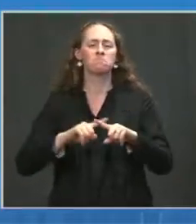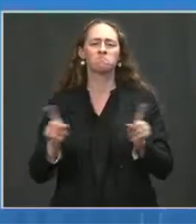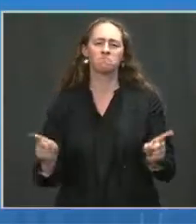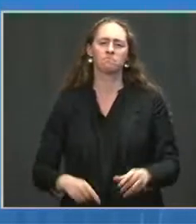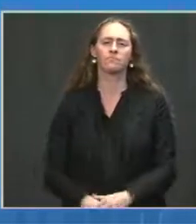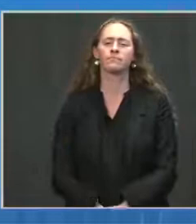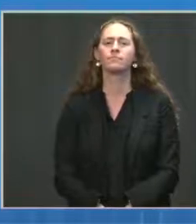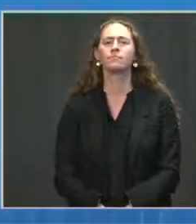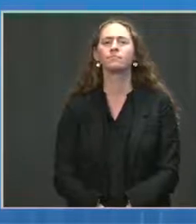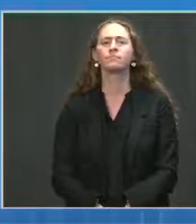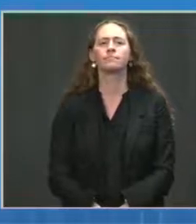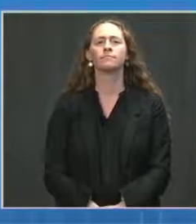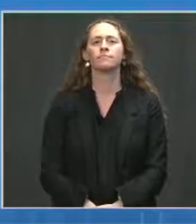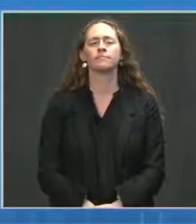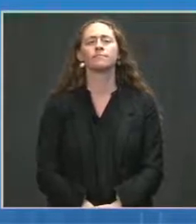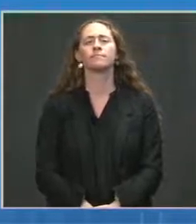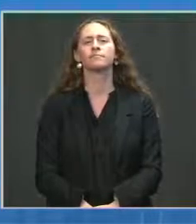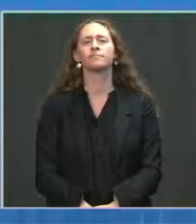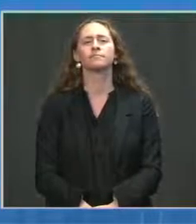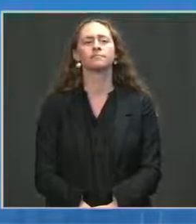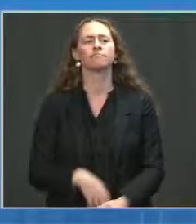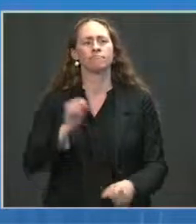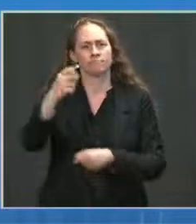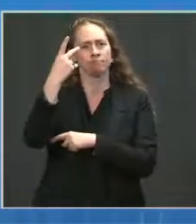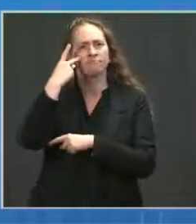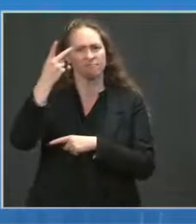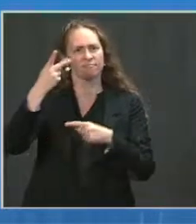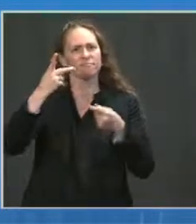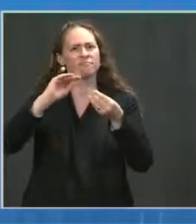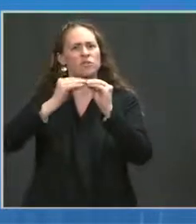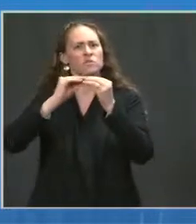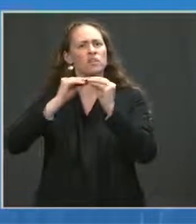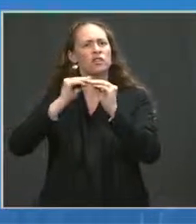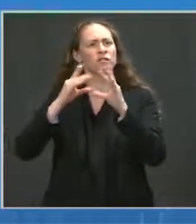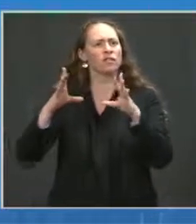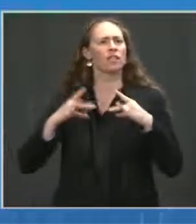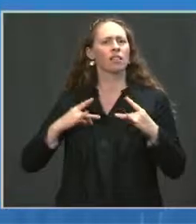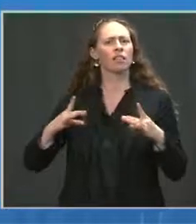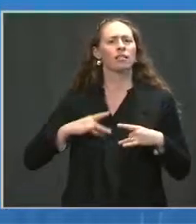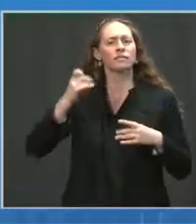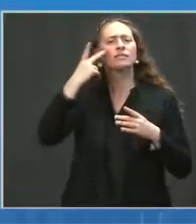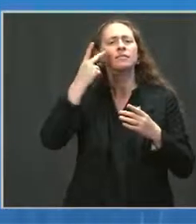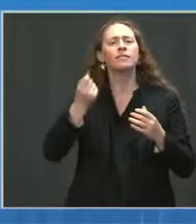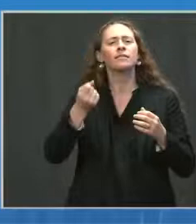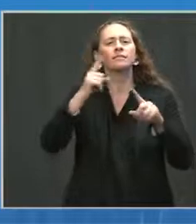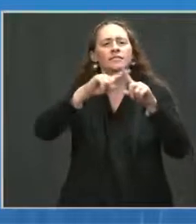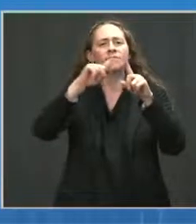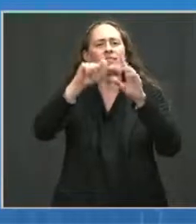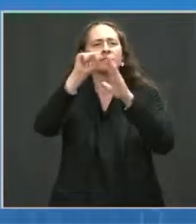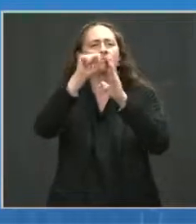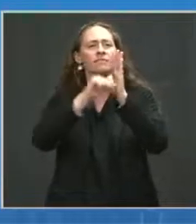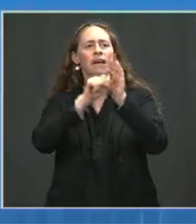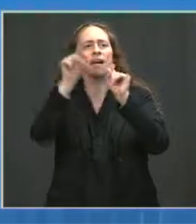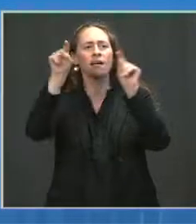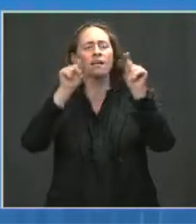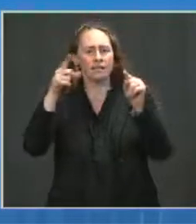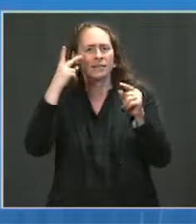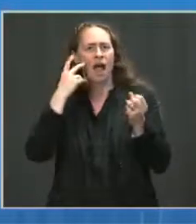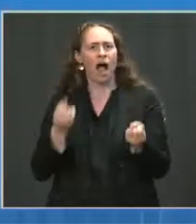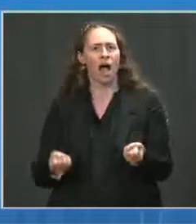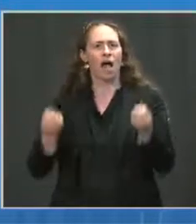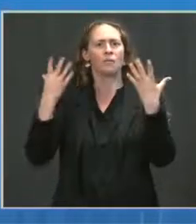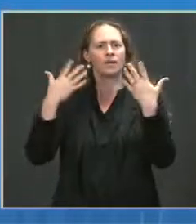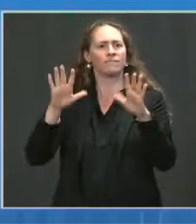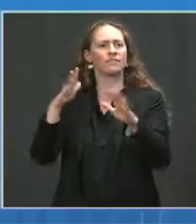case counts and vaccination coverage by state with vaccination coverage on the horizontal axis and case counts on the